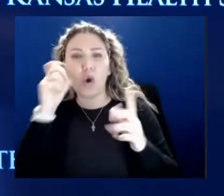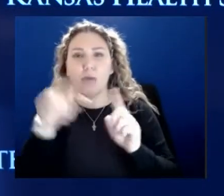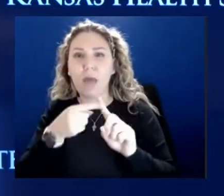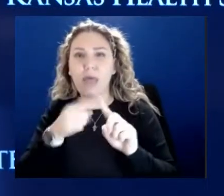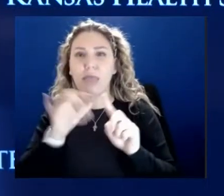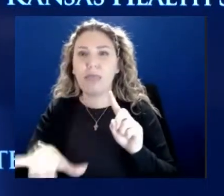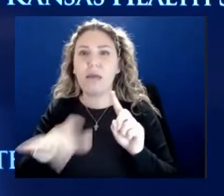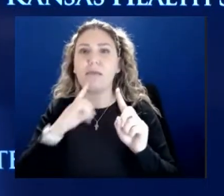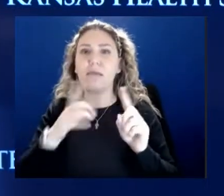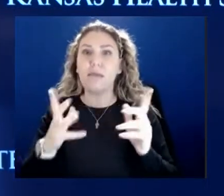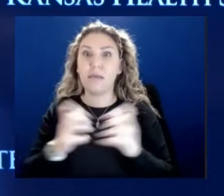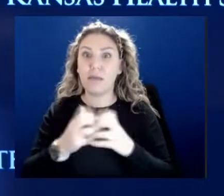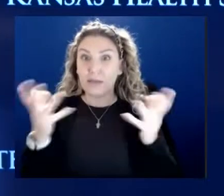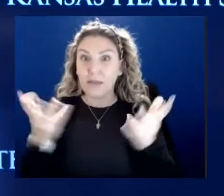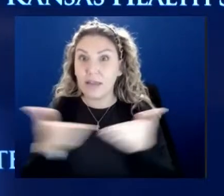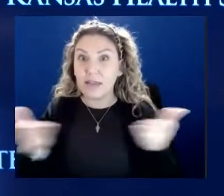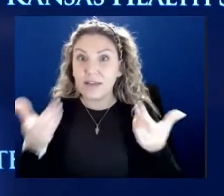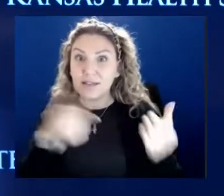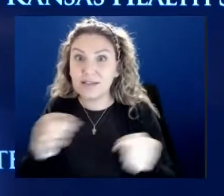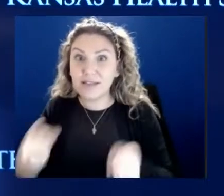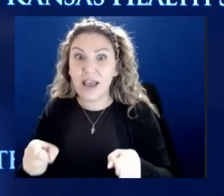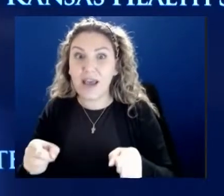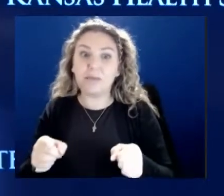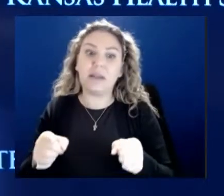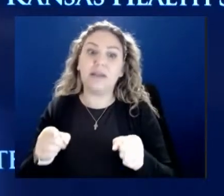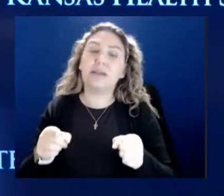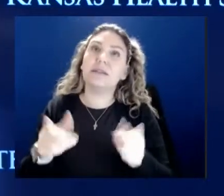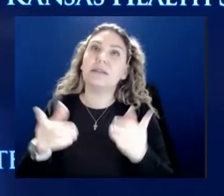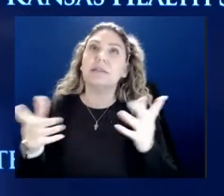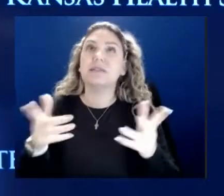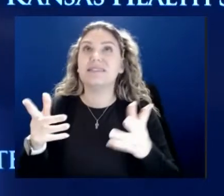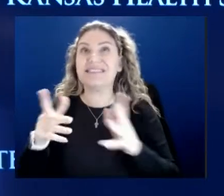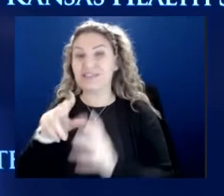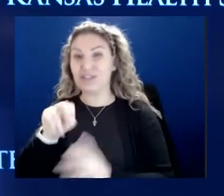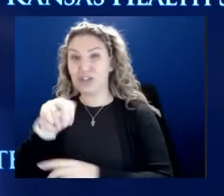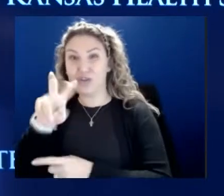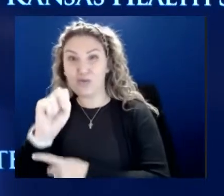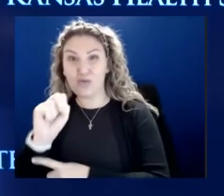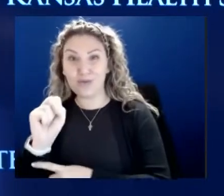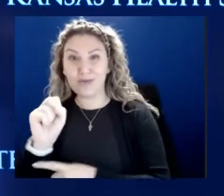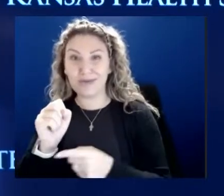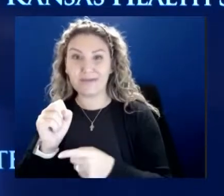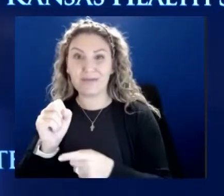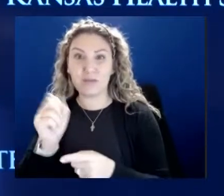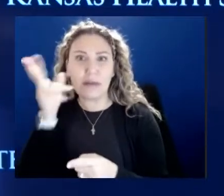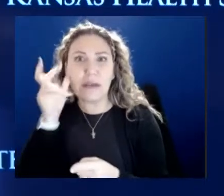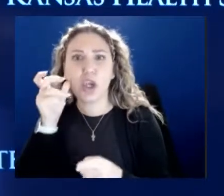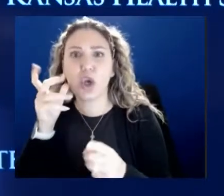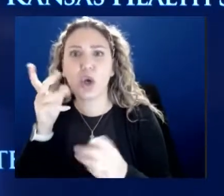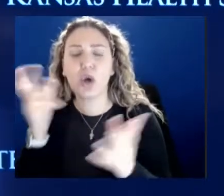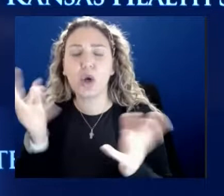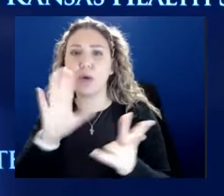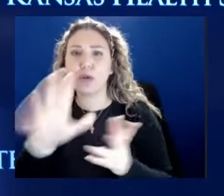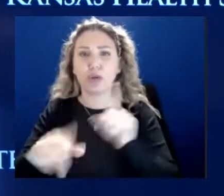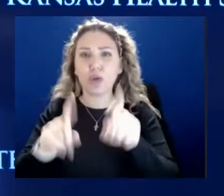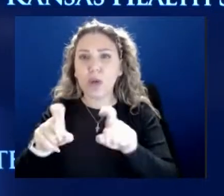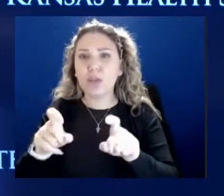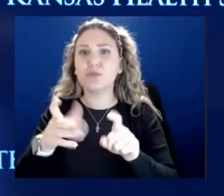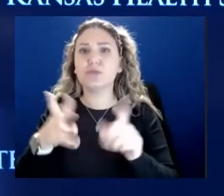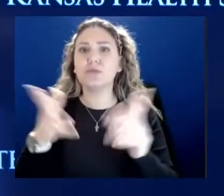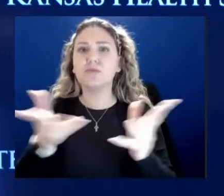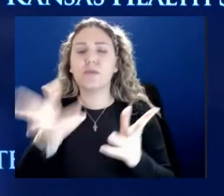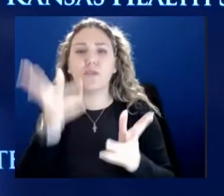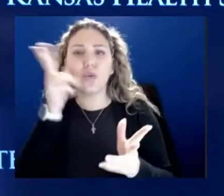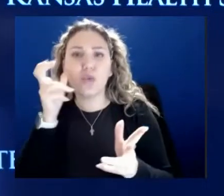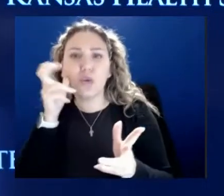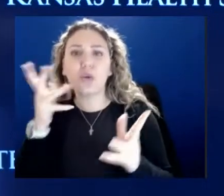news is on in the background. When you guys hear the news, what do you have questions about it? What have you heard, actually? Just to get a sense of what they've